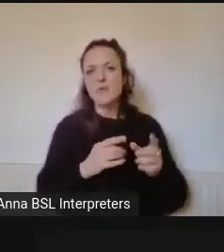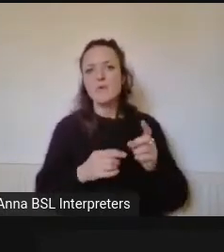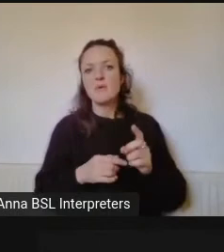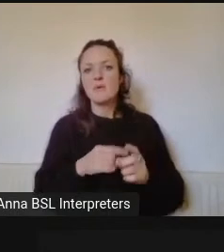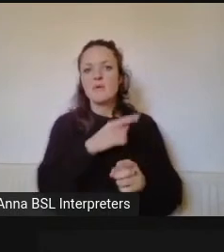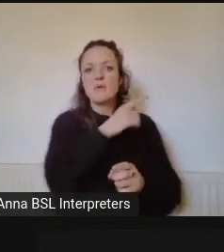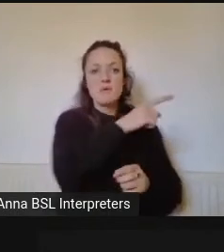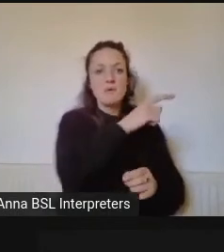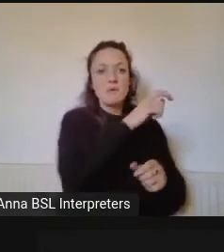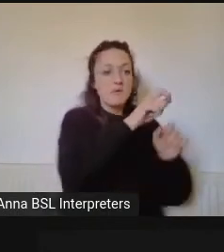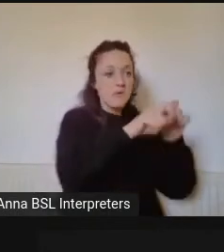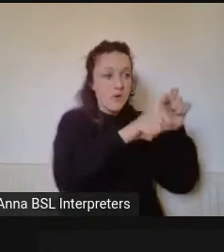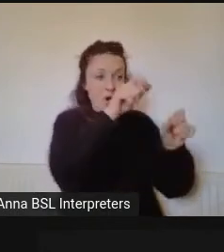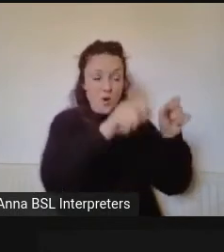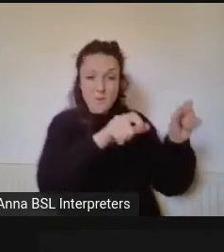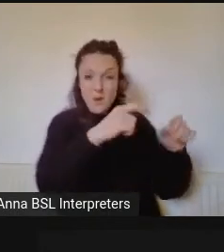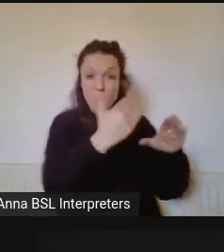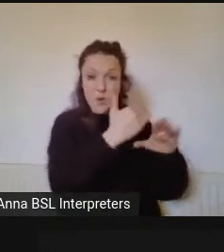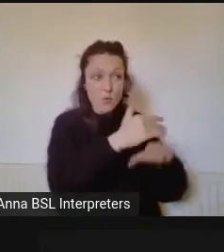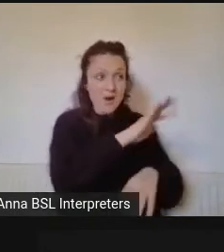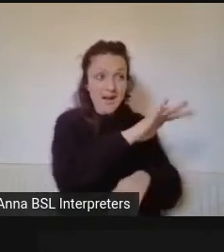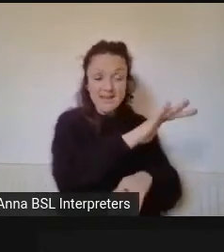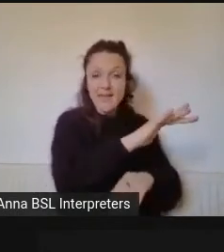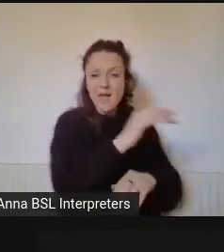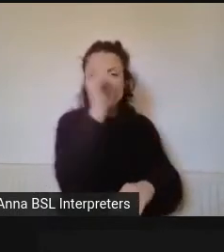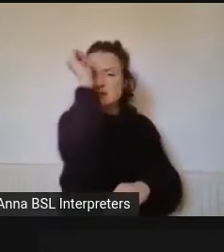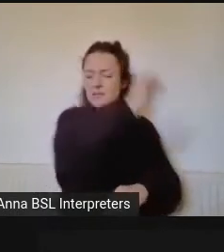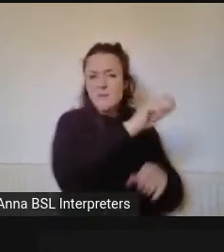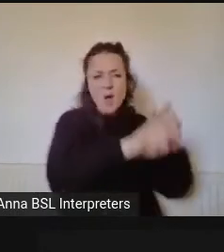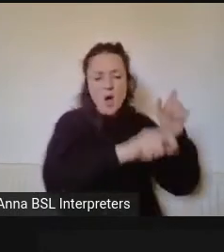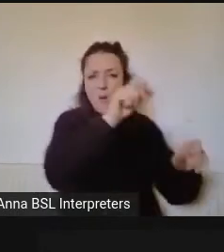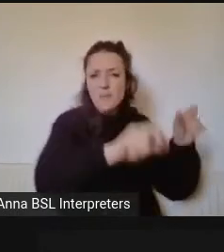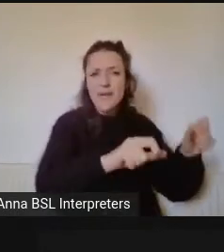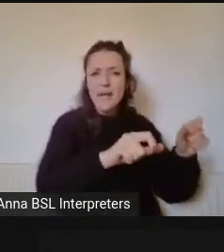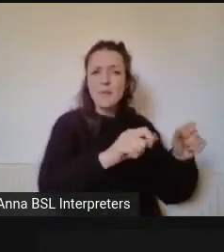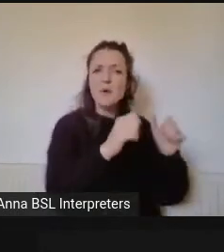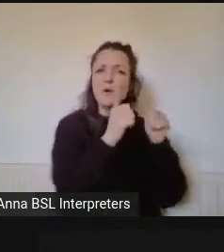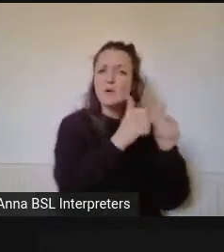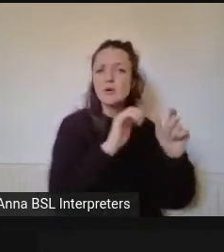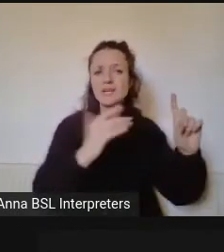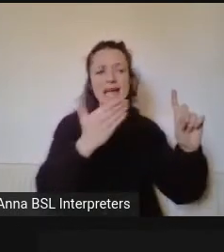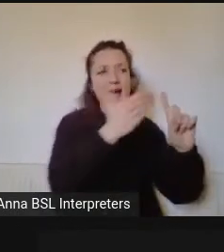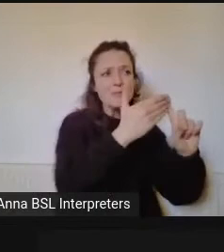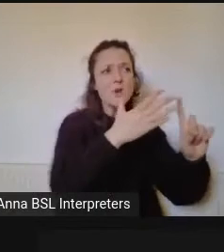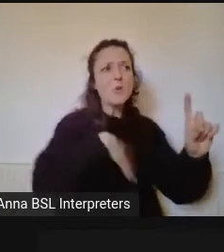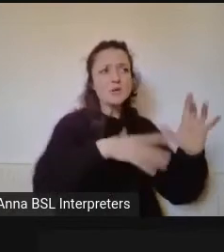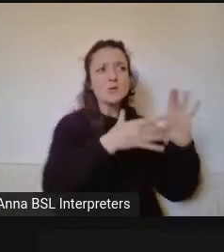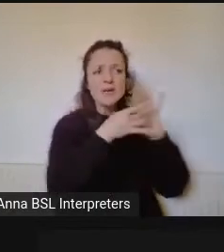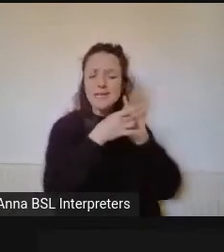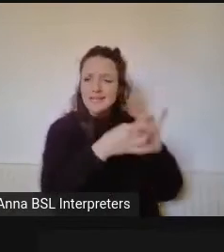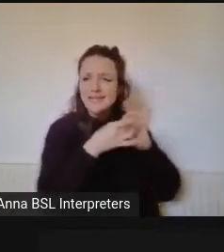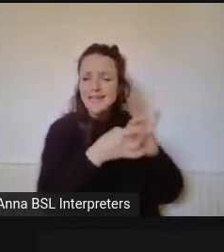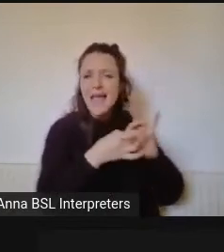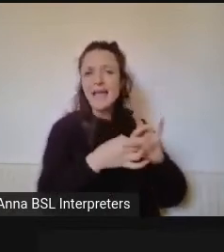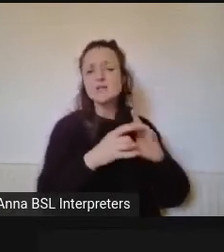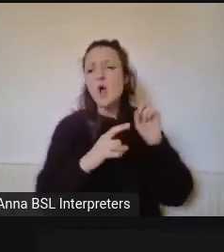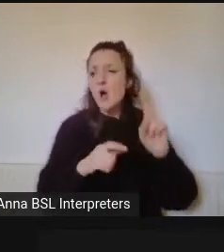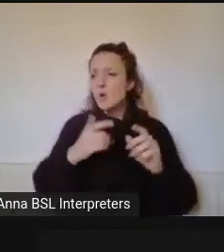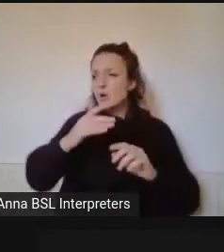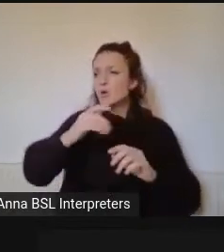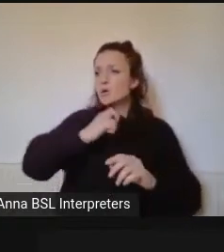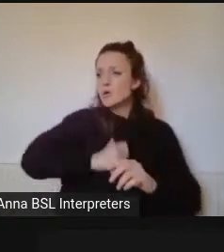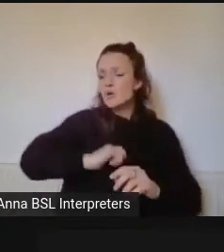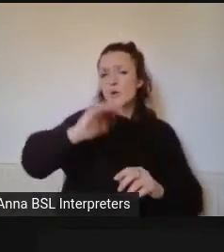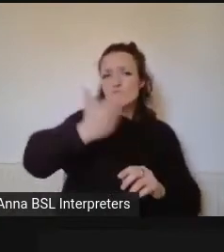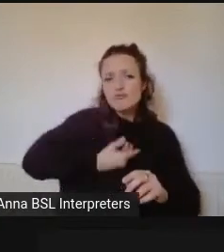very smart people and they're very well intended and they do want to engage in this conversation, otherwise they wouldn't have agreed to talk to me. So I think